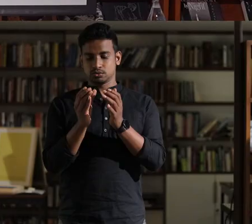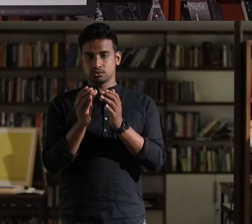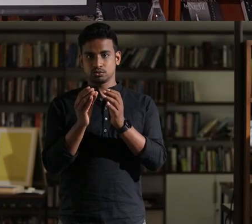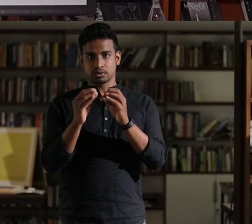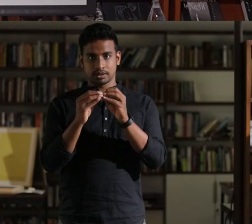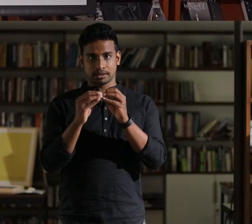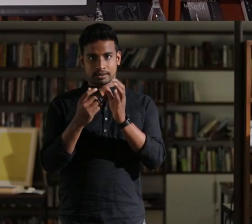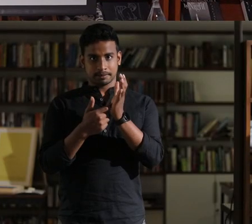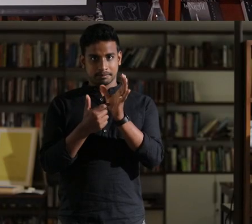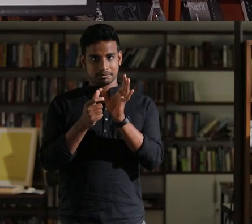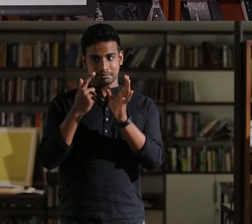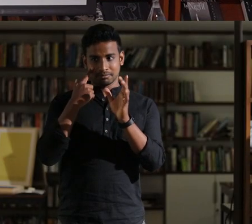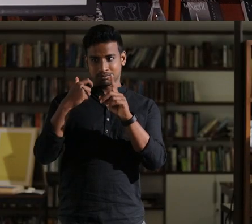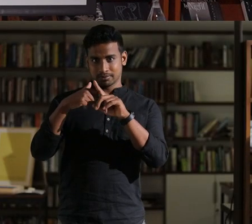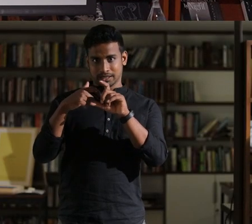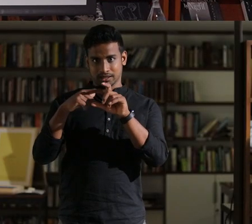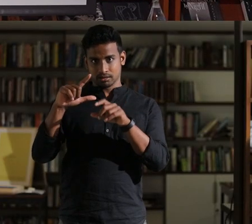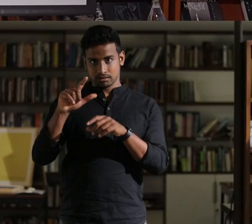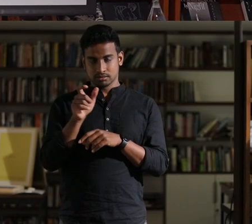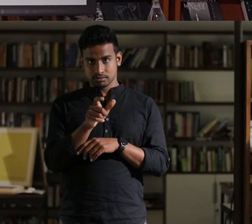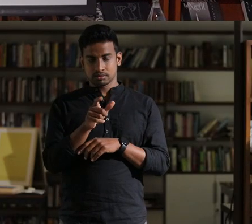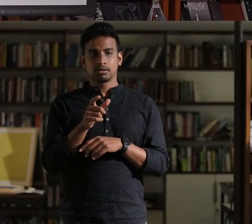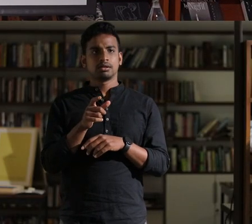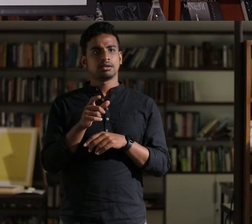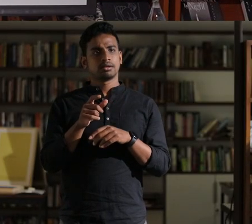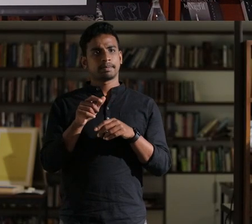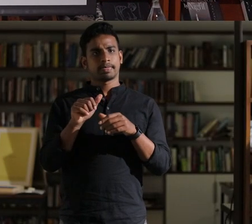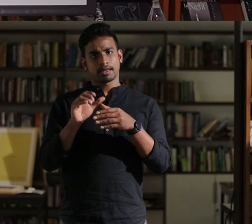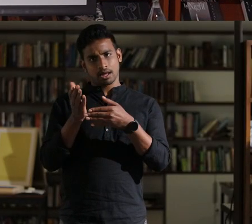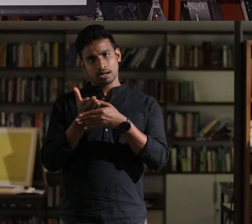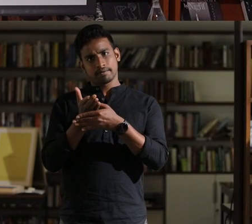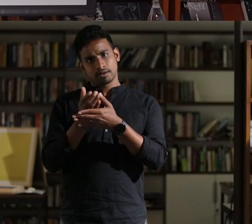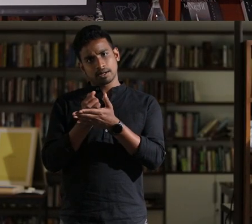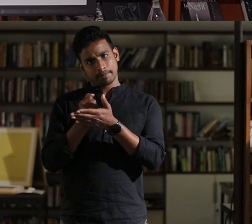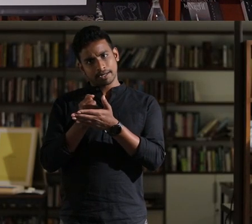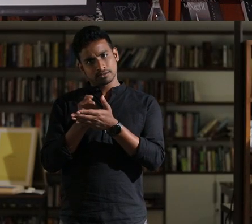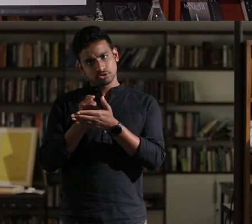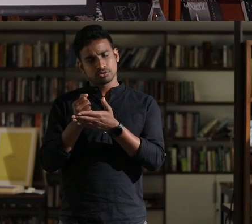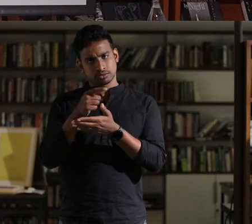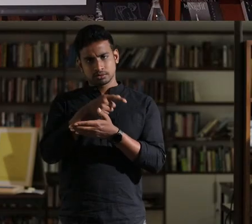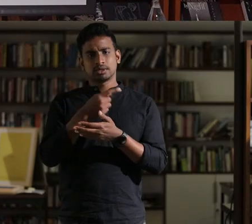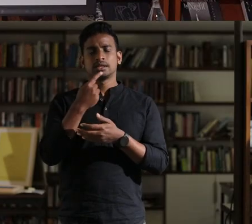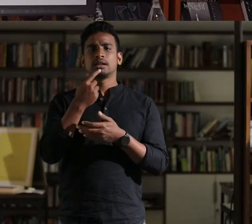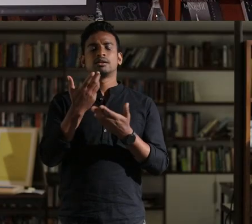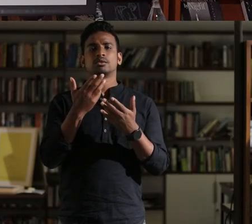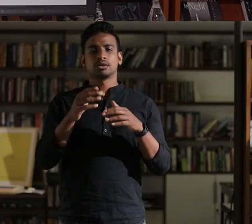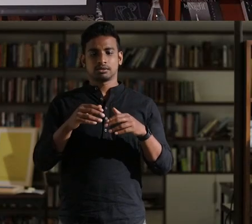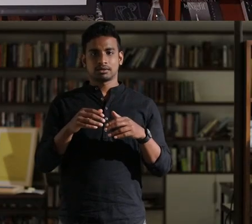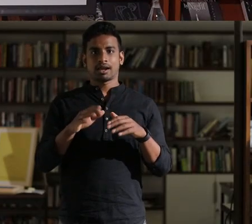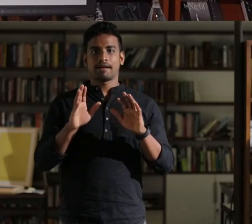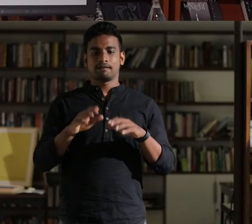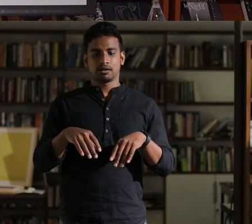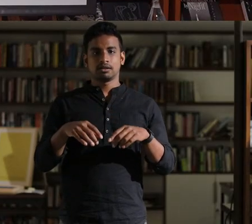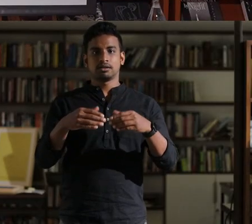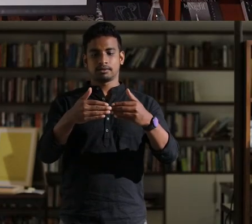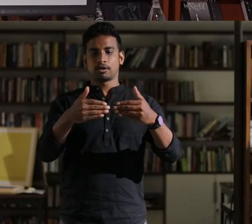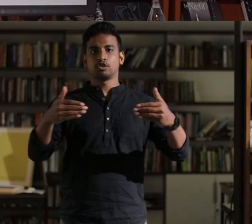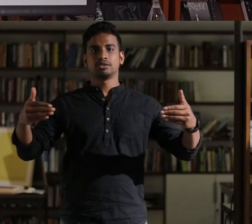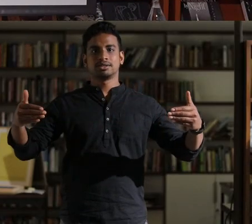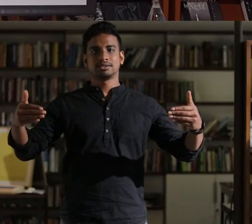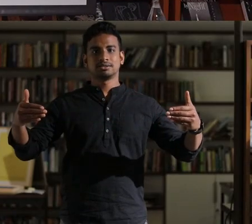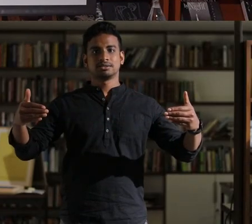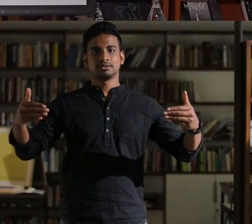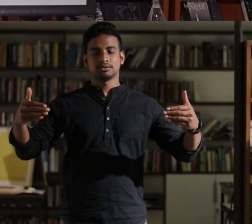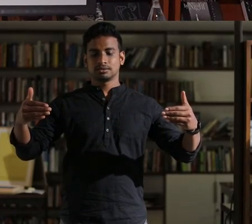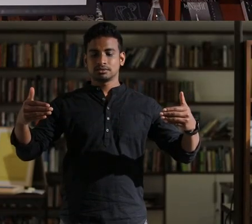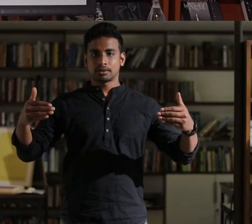the Practice of Archives in the Visual Arts. As boundaries blur between disciplines and professions, as curating and